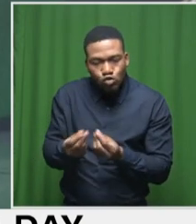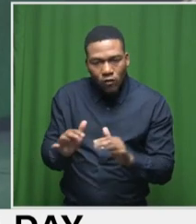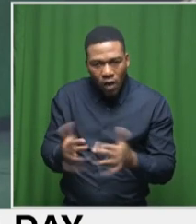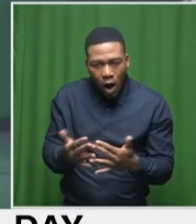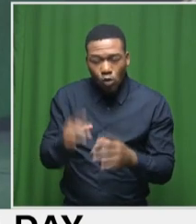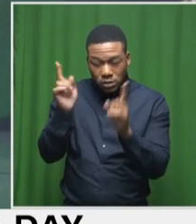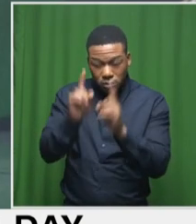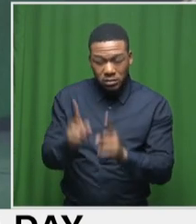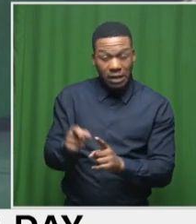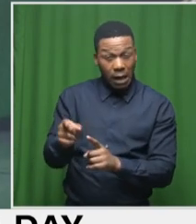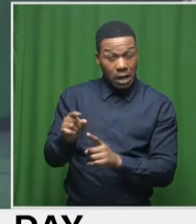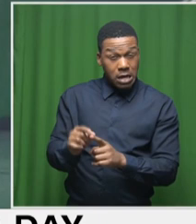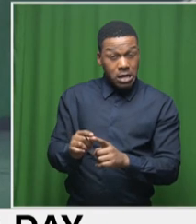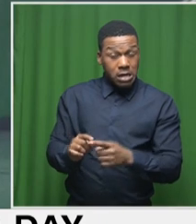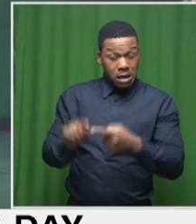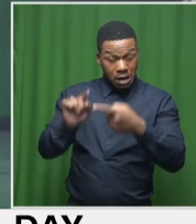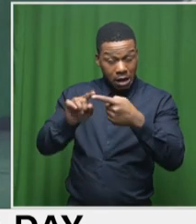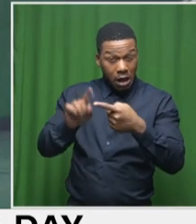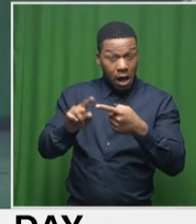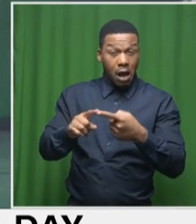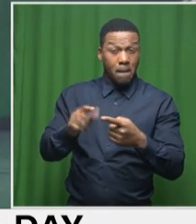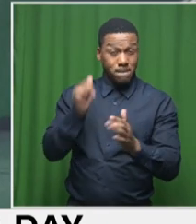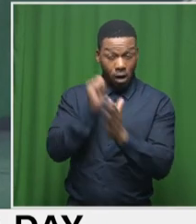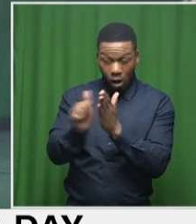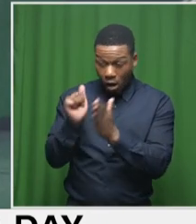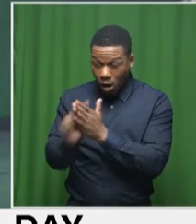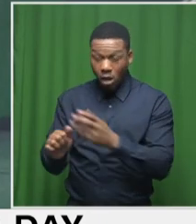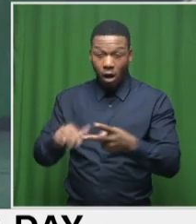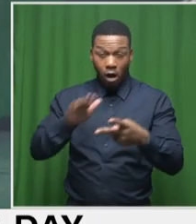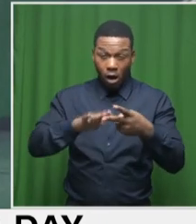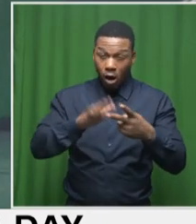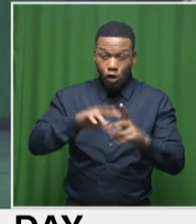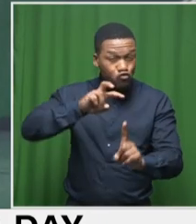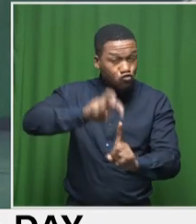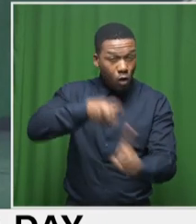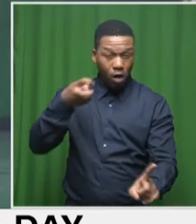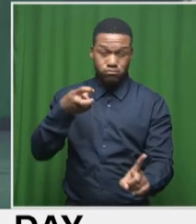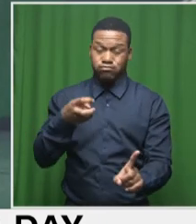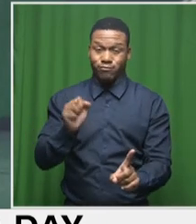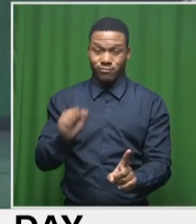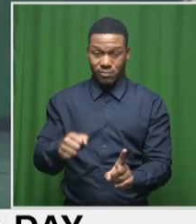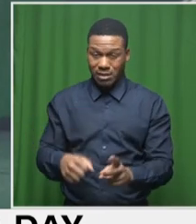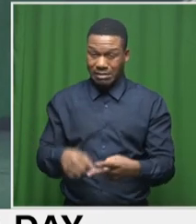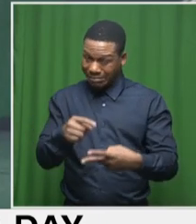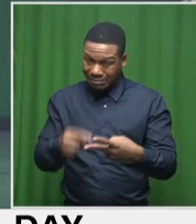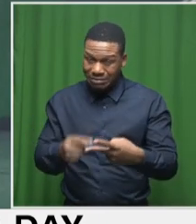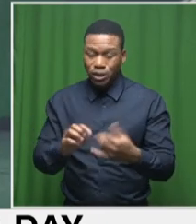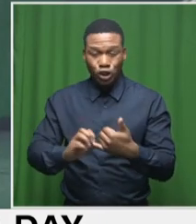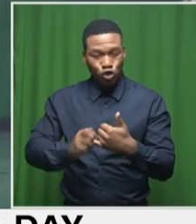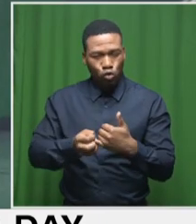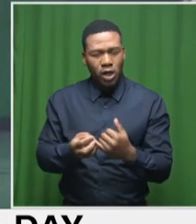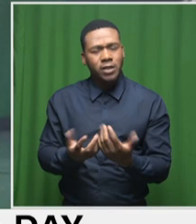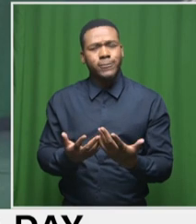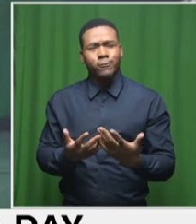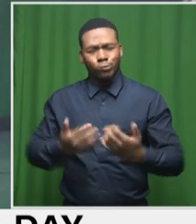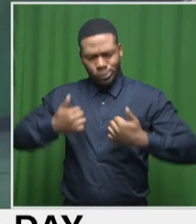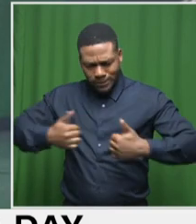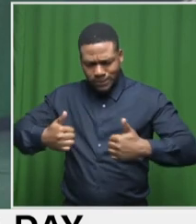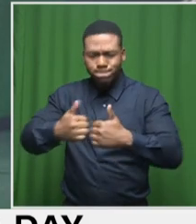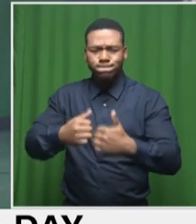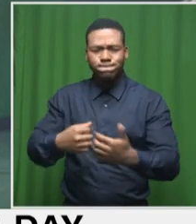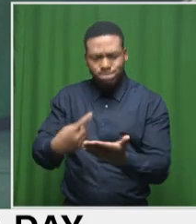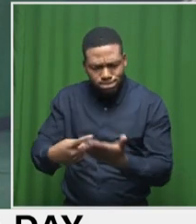murder, like rapes, that are giving us problems. So we are coming up with strategies this 2 days that the commissions are